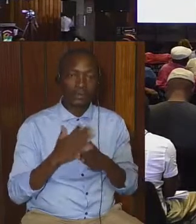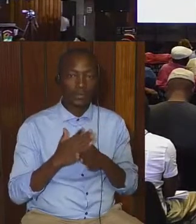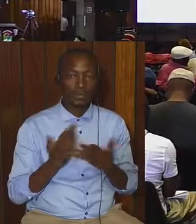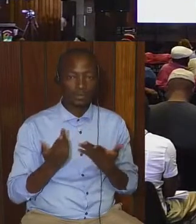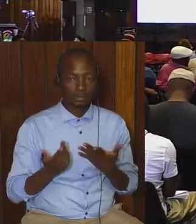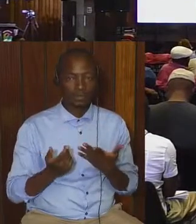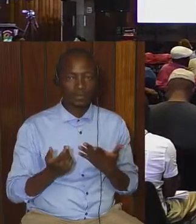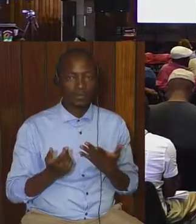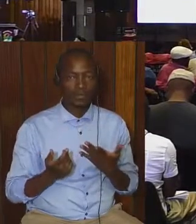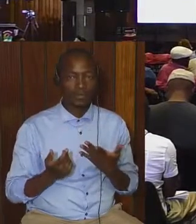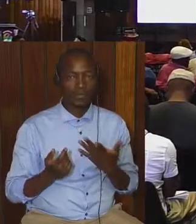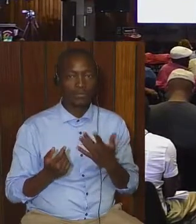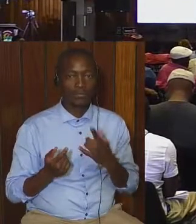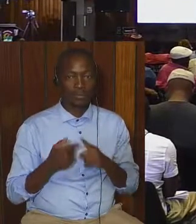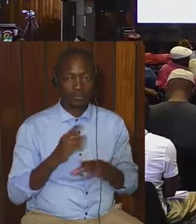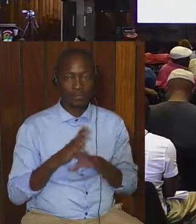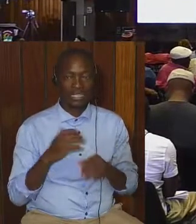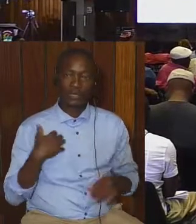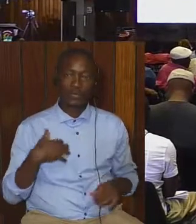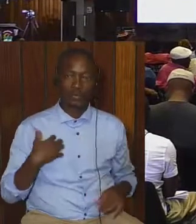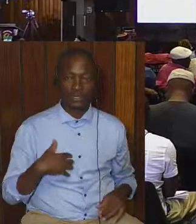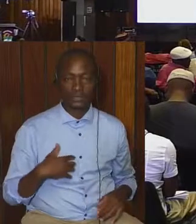for ekuruleni.